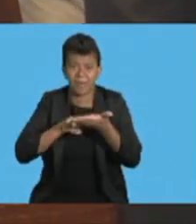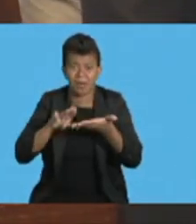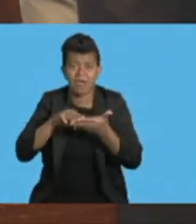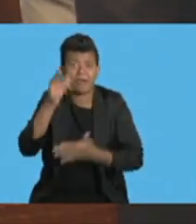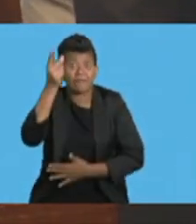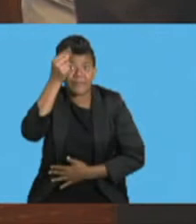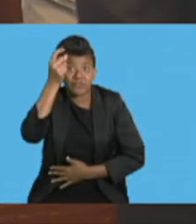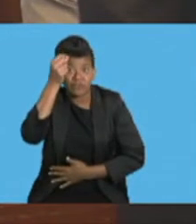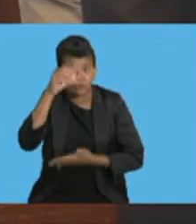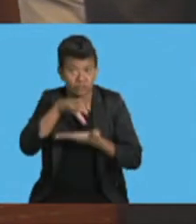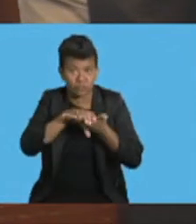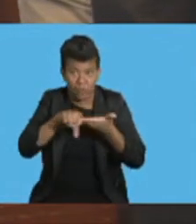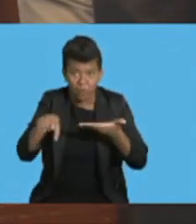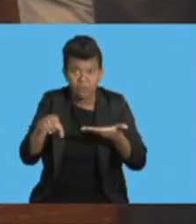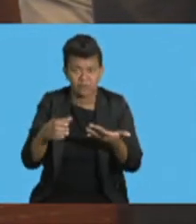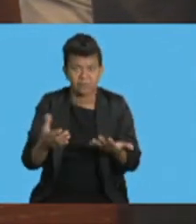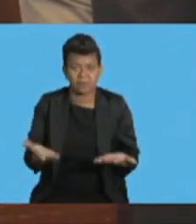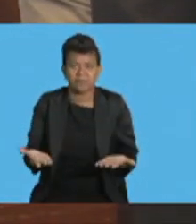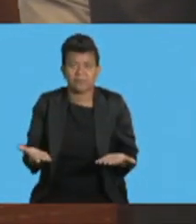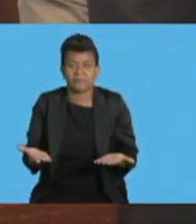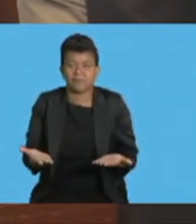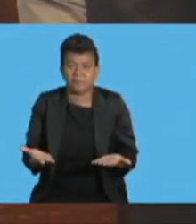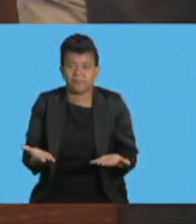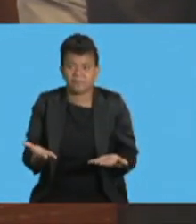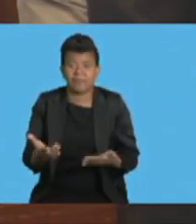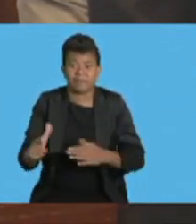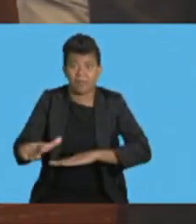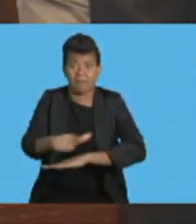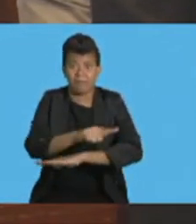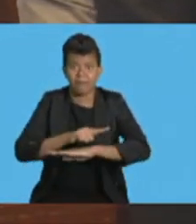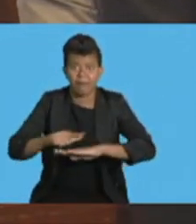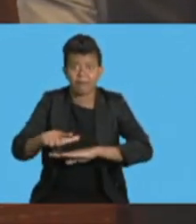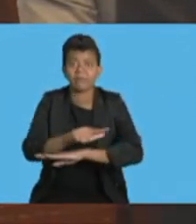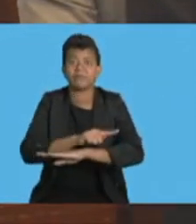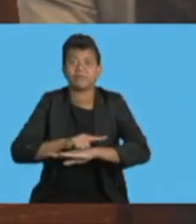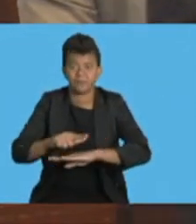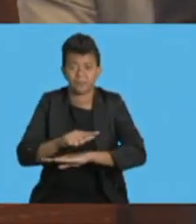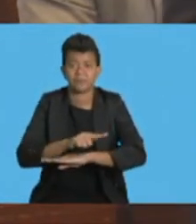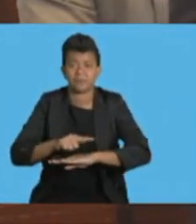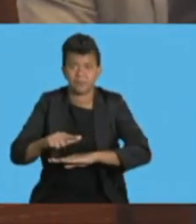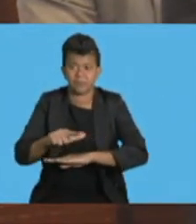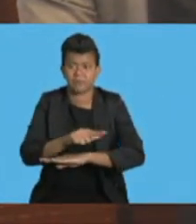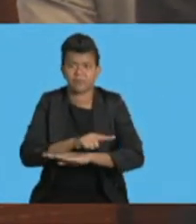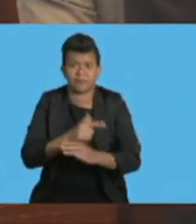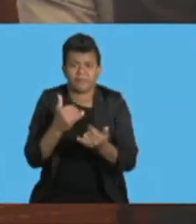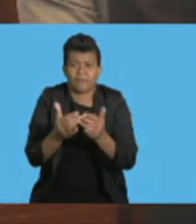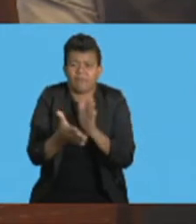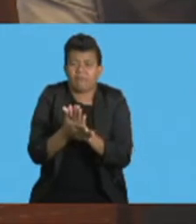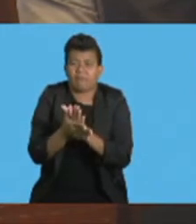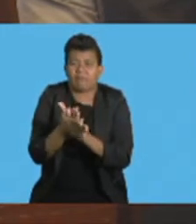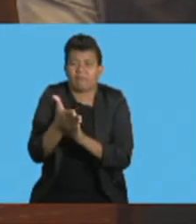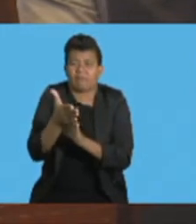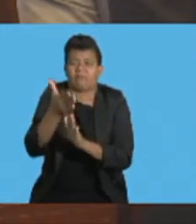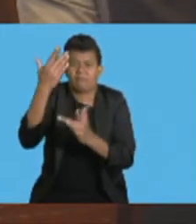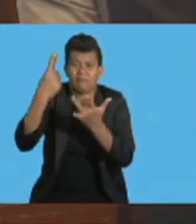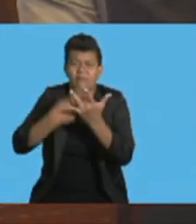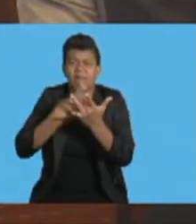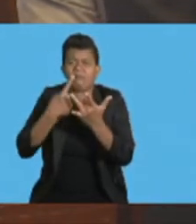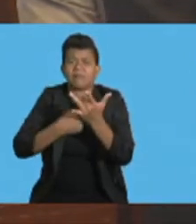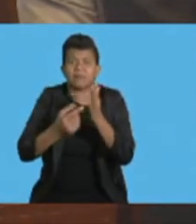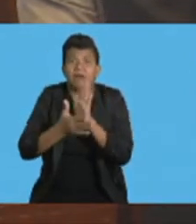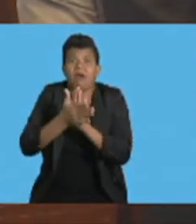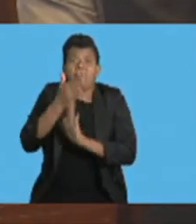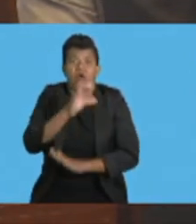The land is situated in Chanakyapuri in New Delhi, the most prime area of New Delhi where other diplomatic missions are located. Fiji